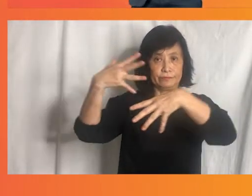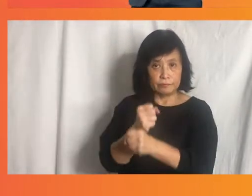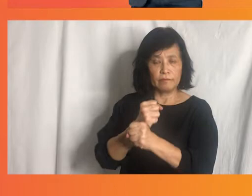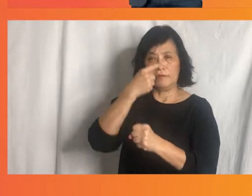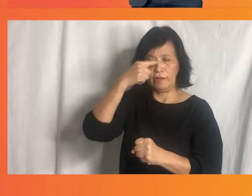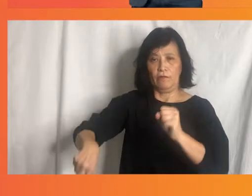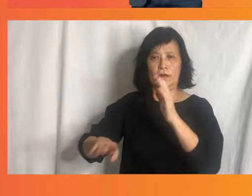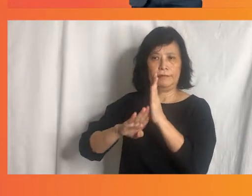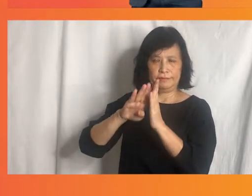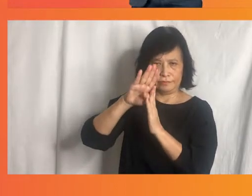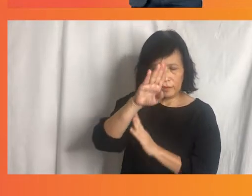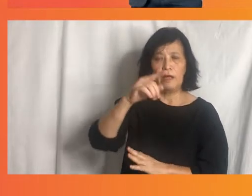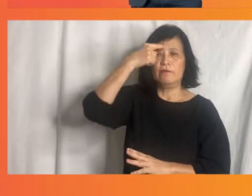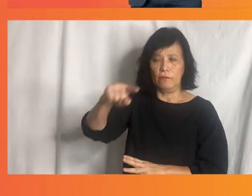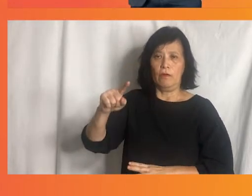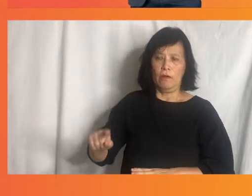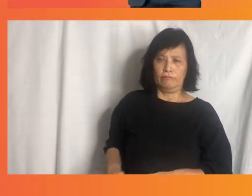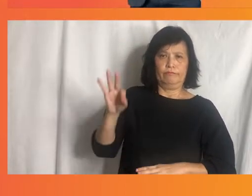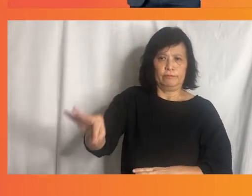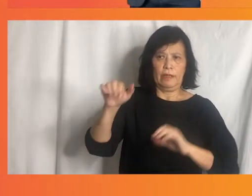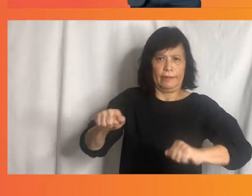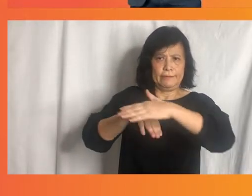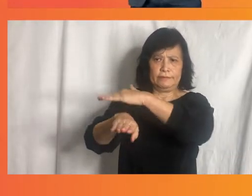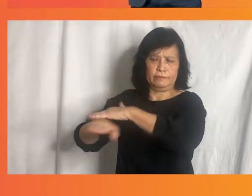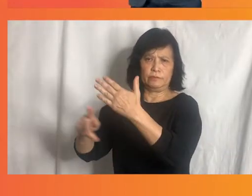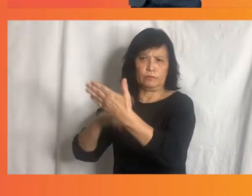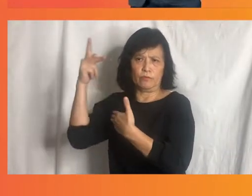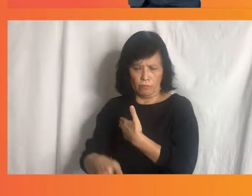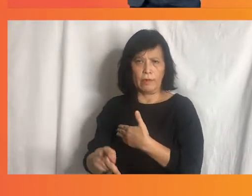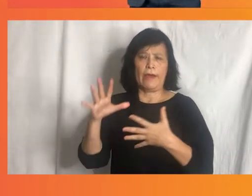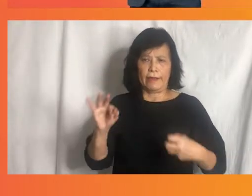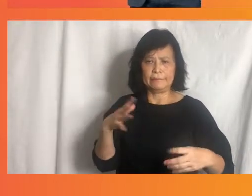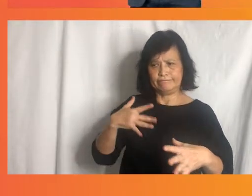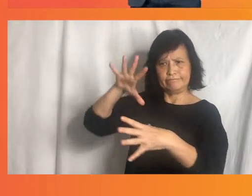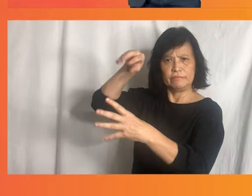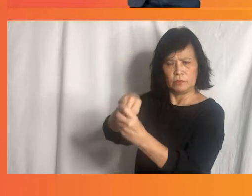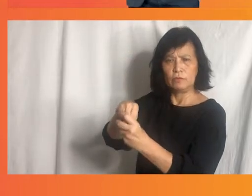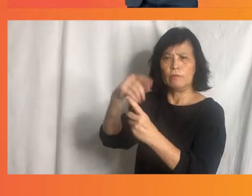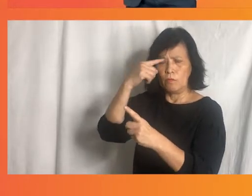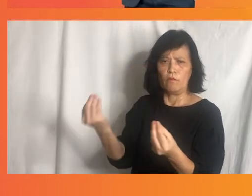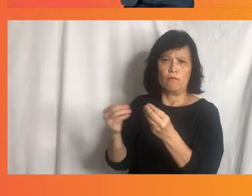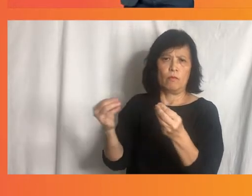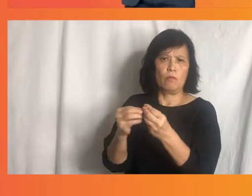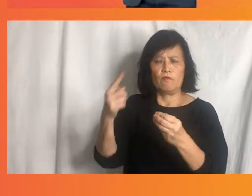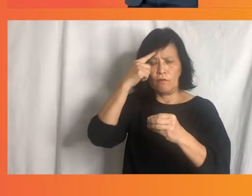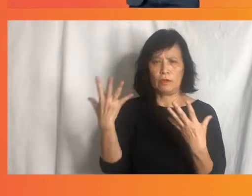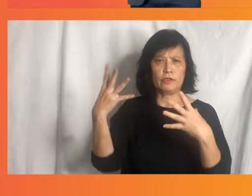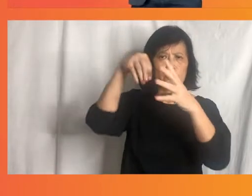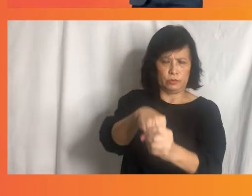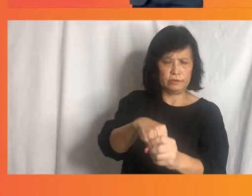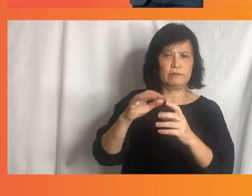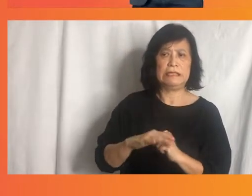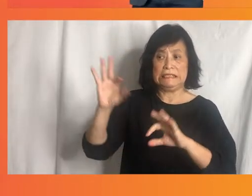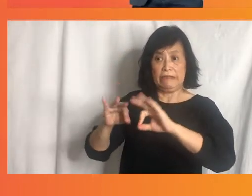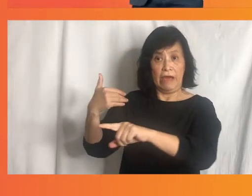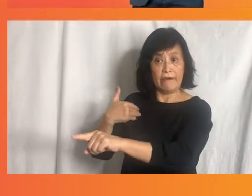develop affordable and accessible programs which are integrated into structured inclusive pathways. Now, once these are